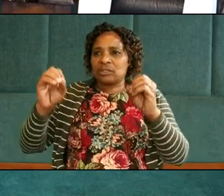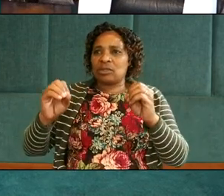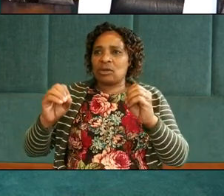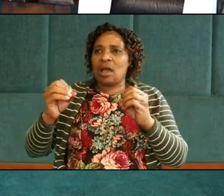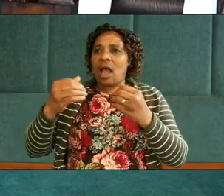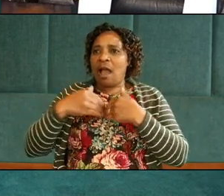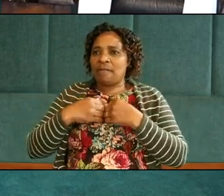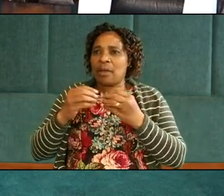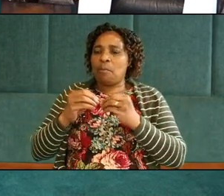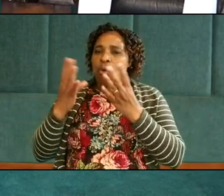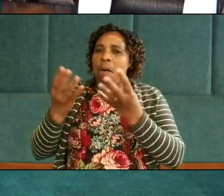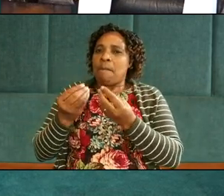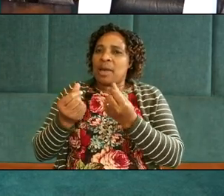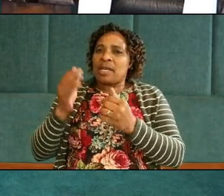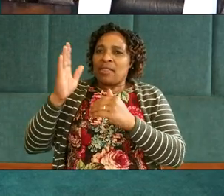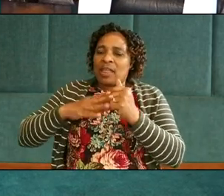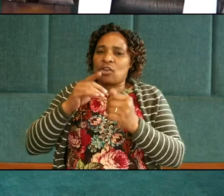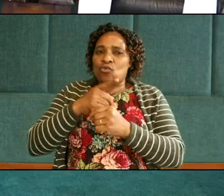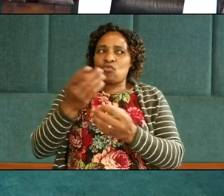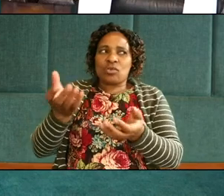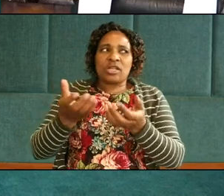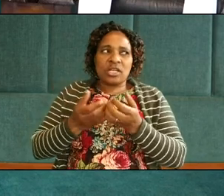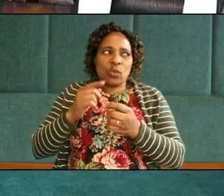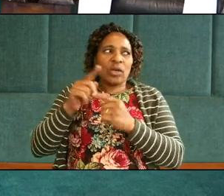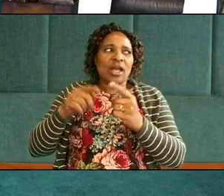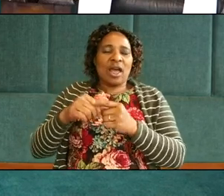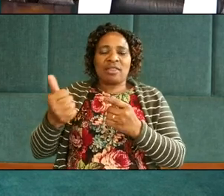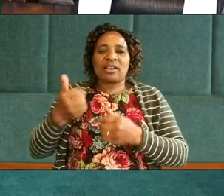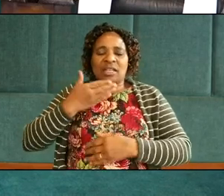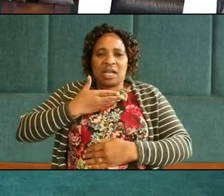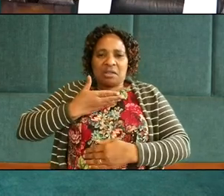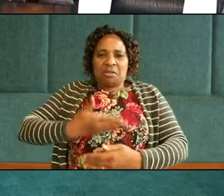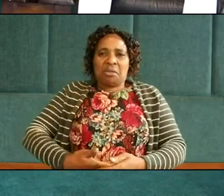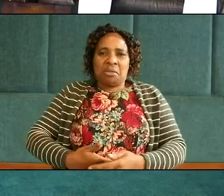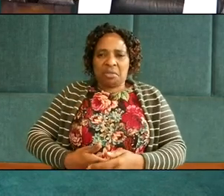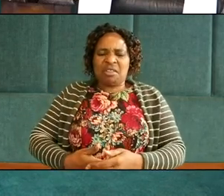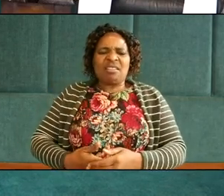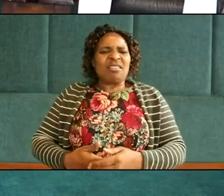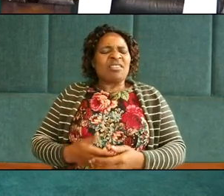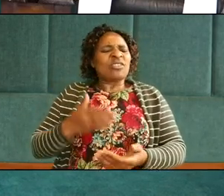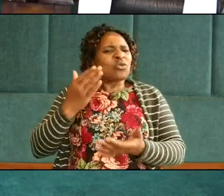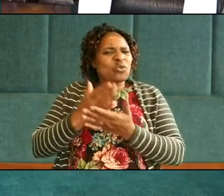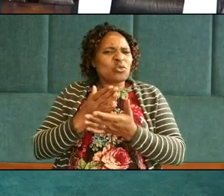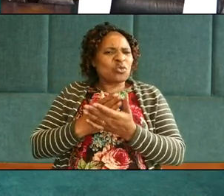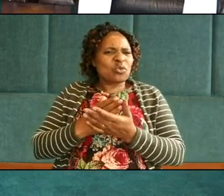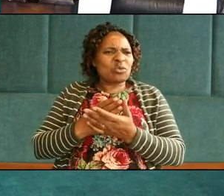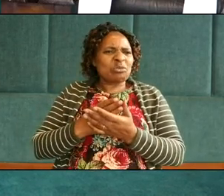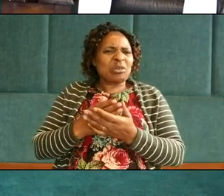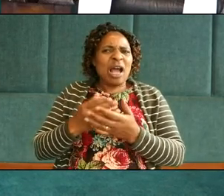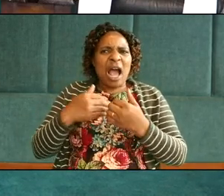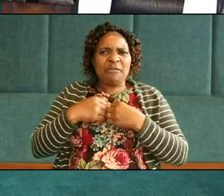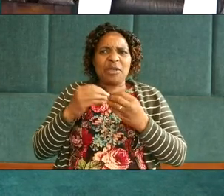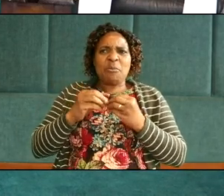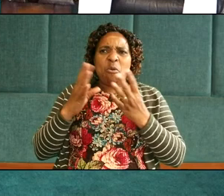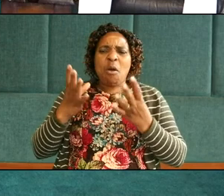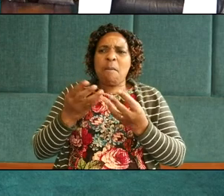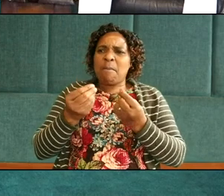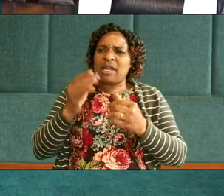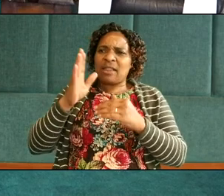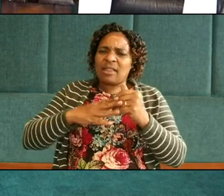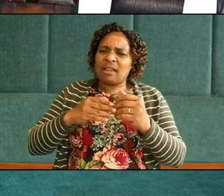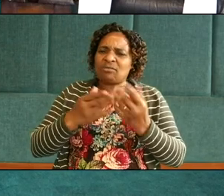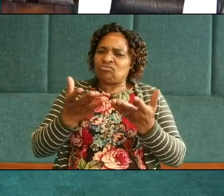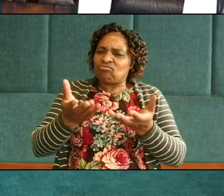more money than you need when others are starving? Sid, is it seen to have more money than you need